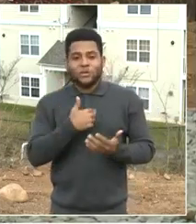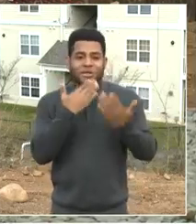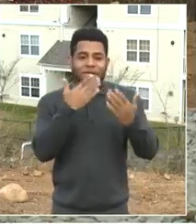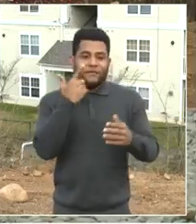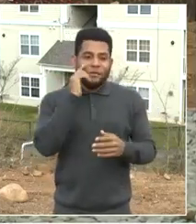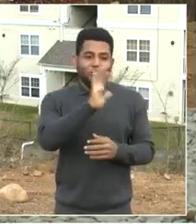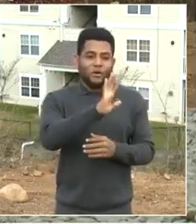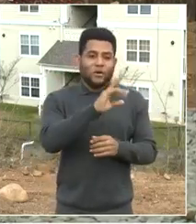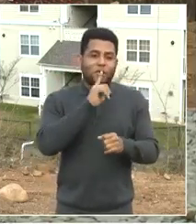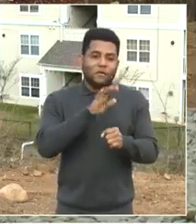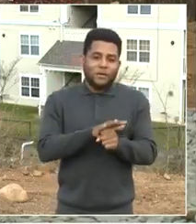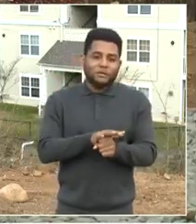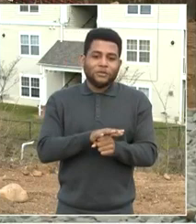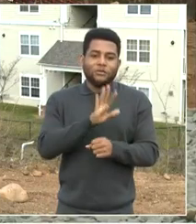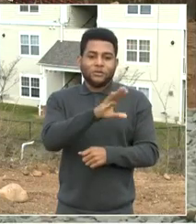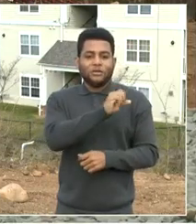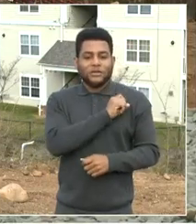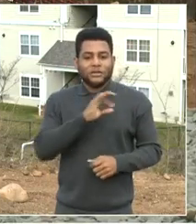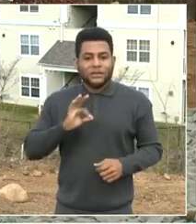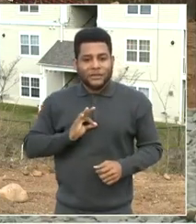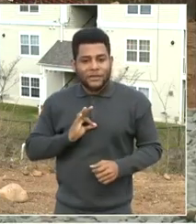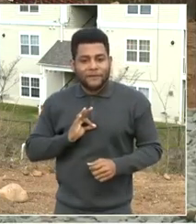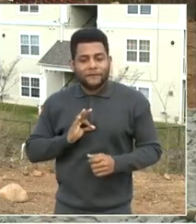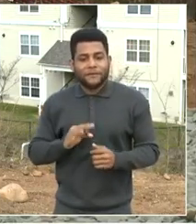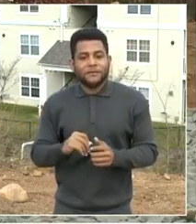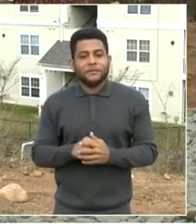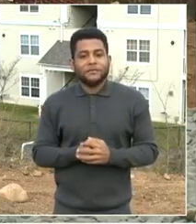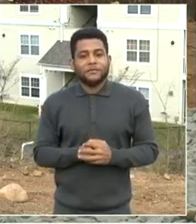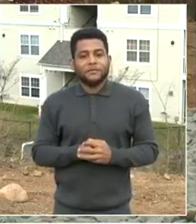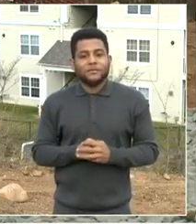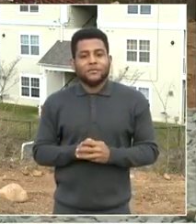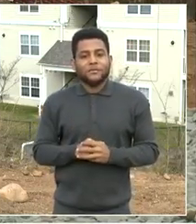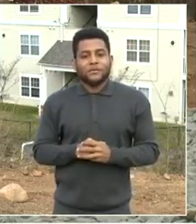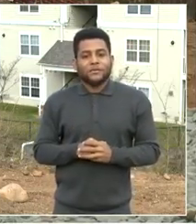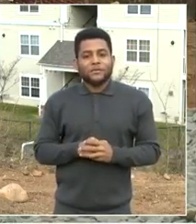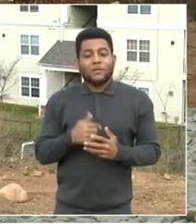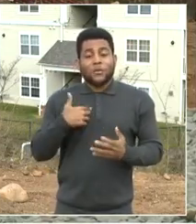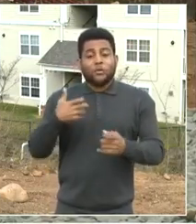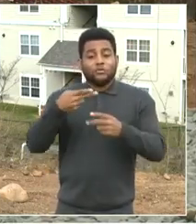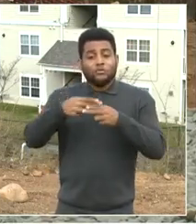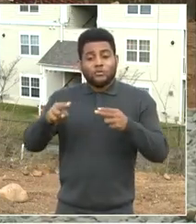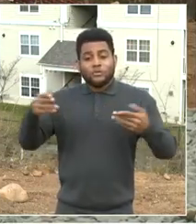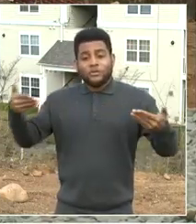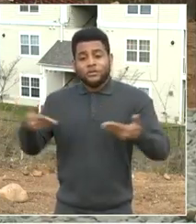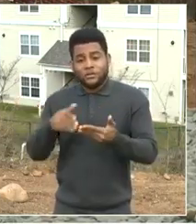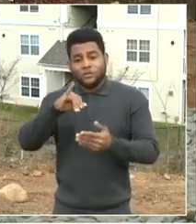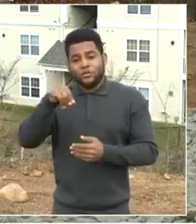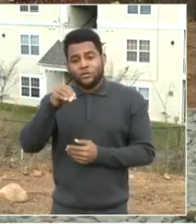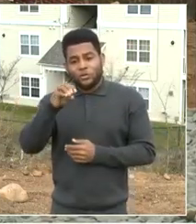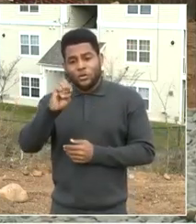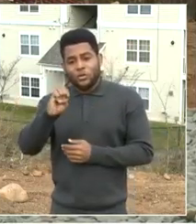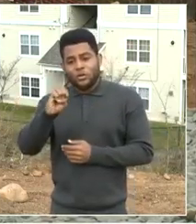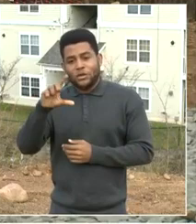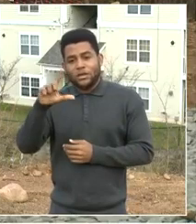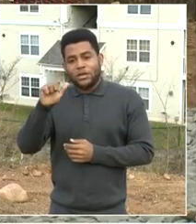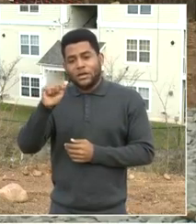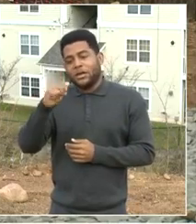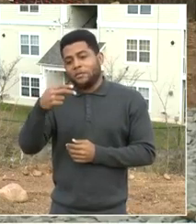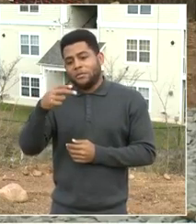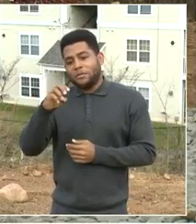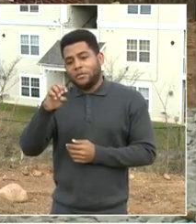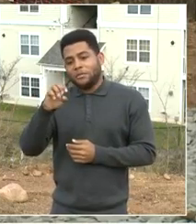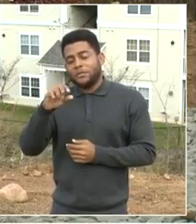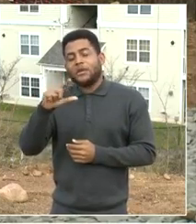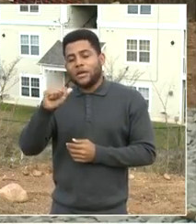I want to briefly introduce Joe Laments. These homes are financed through New Market tax credits. And Avi, do you want to raise